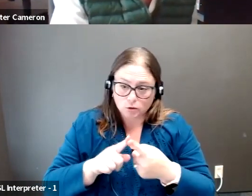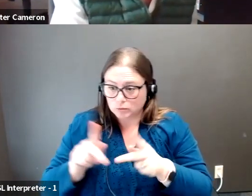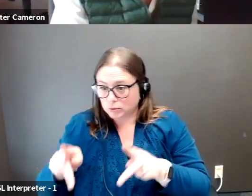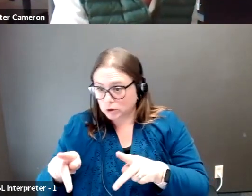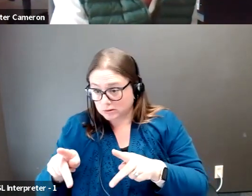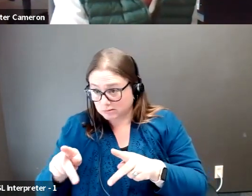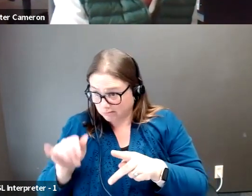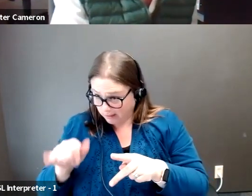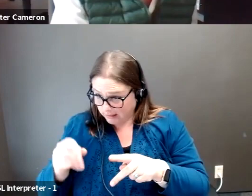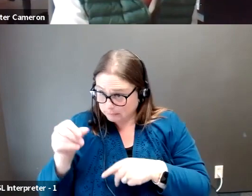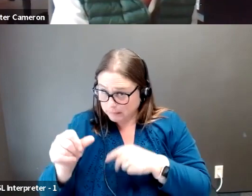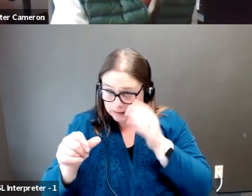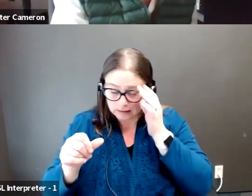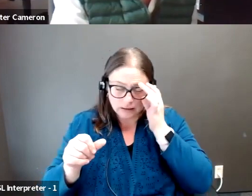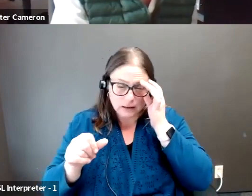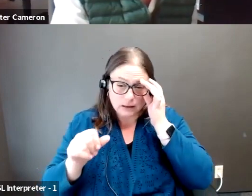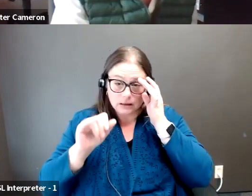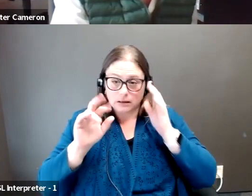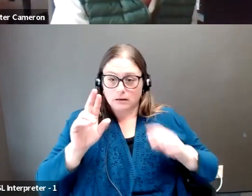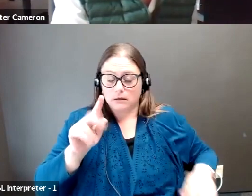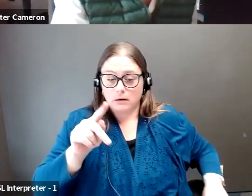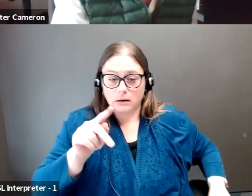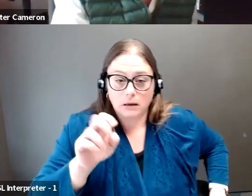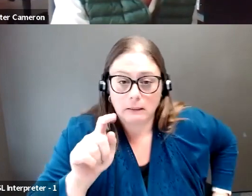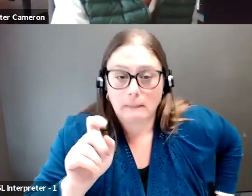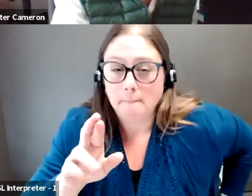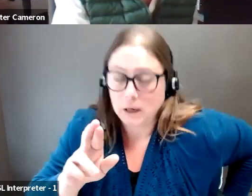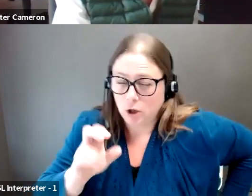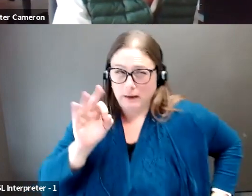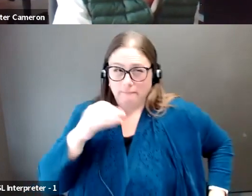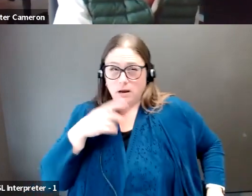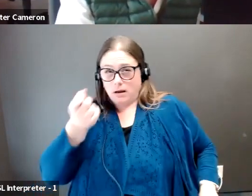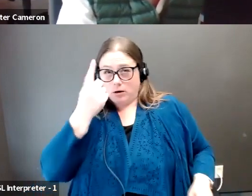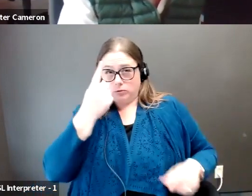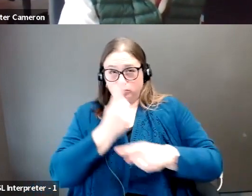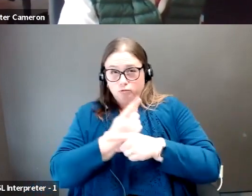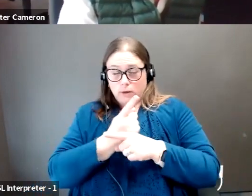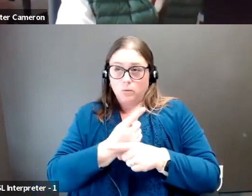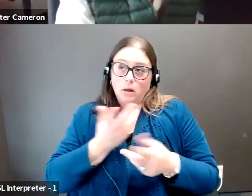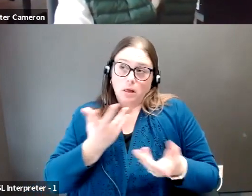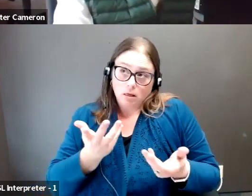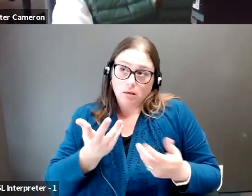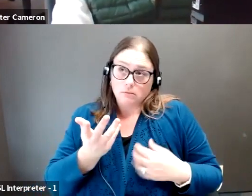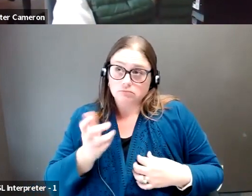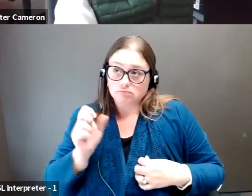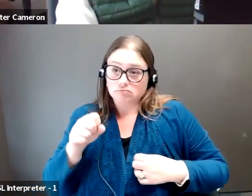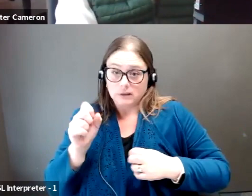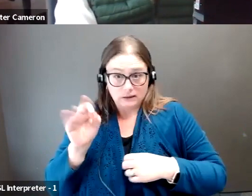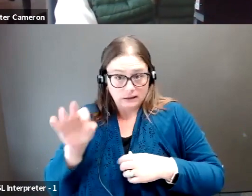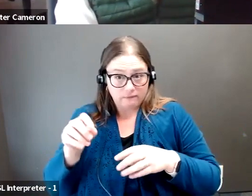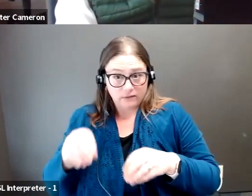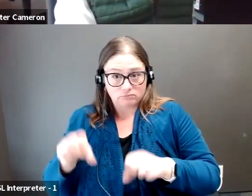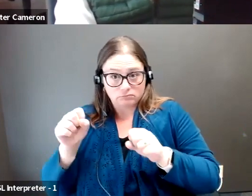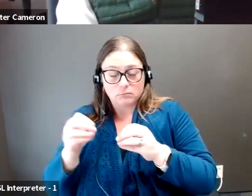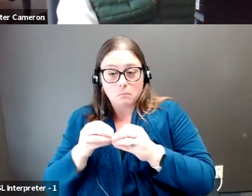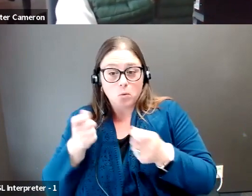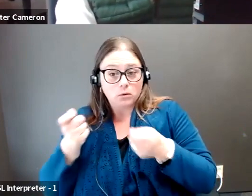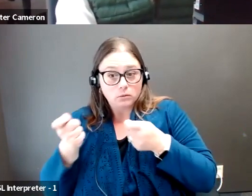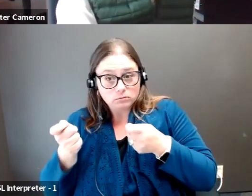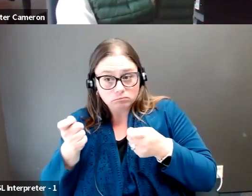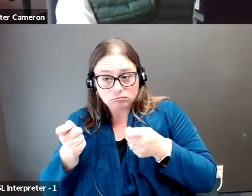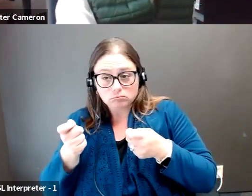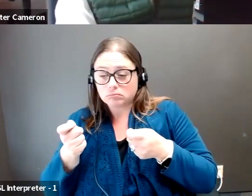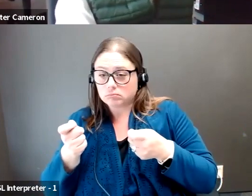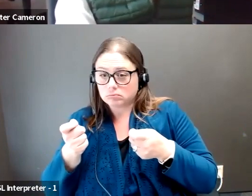If I heard what you're saying, I mean, yeah, the fact that they're more in control, they're still having to function